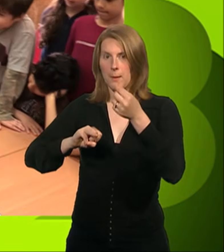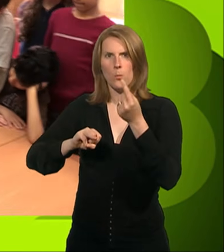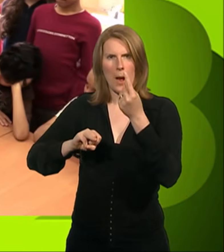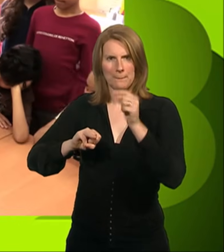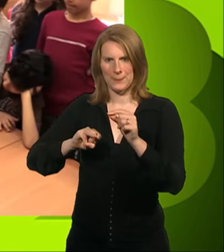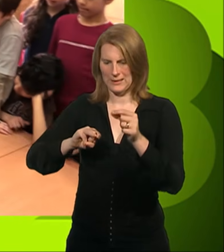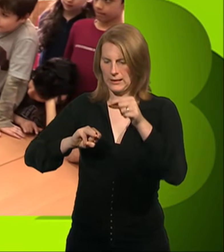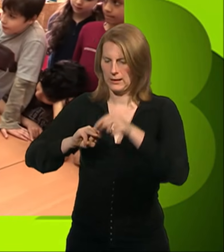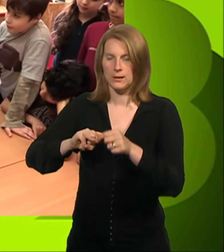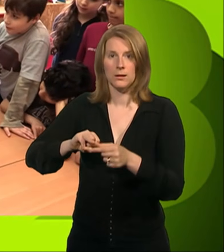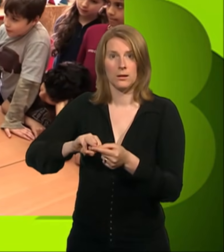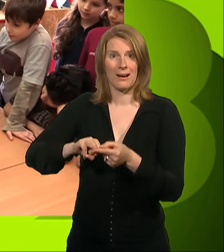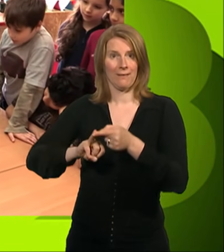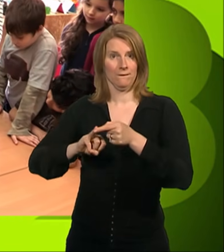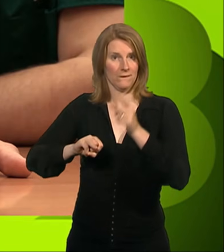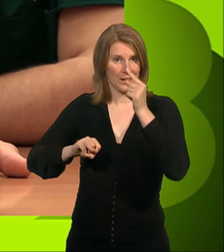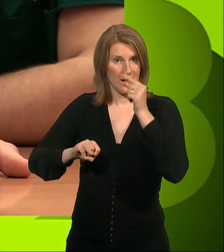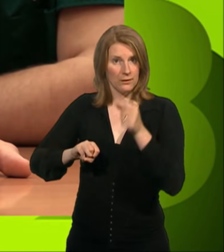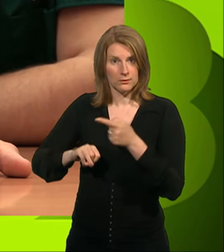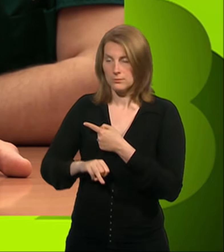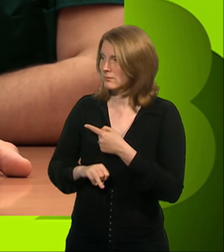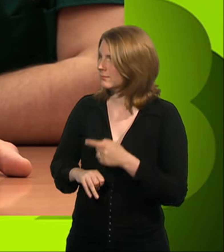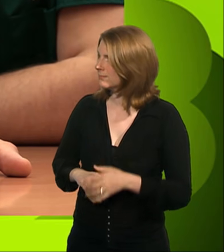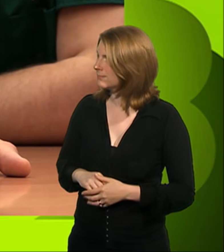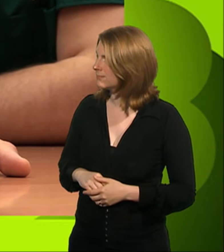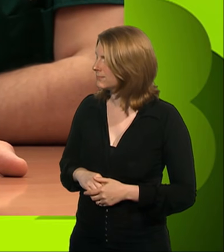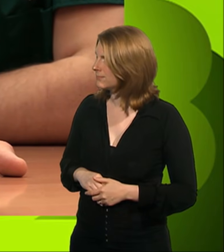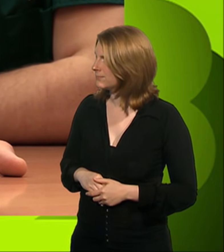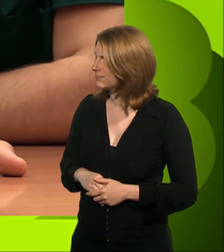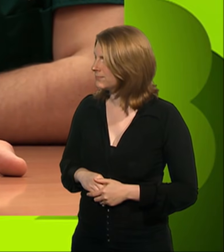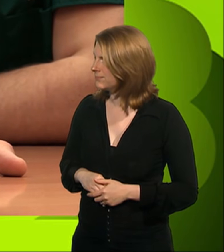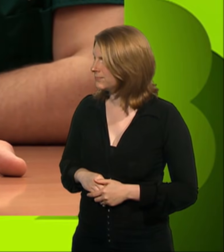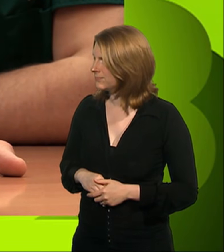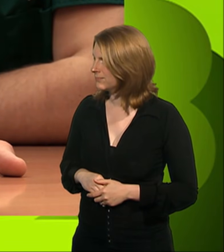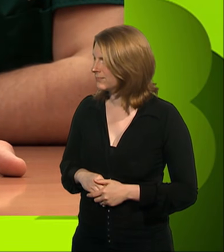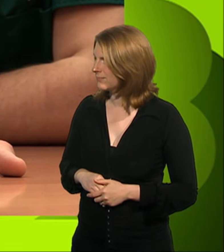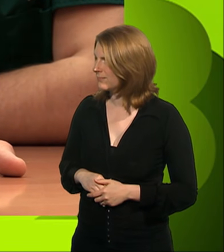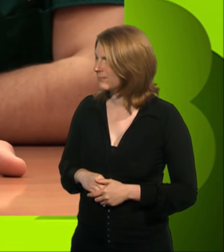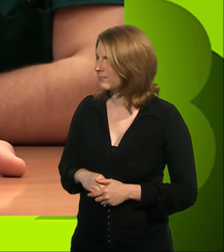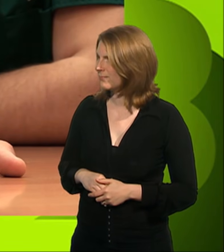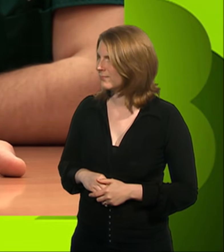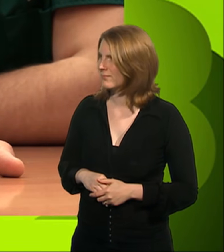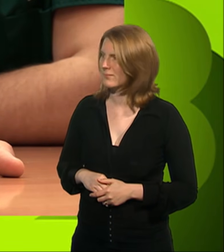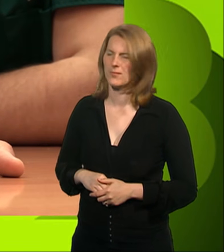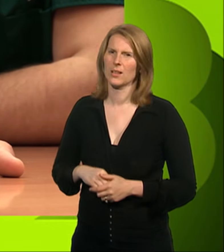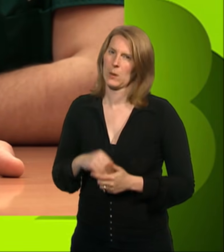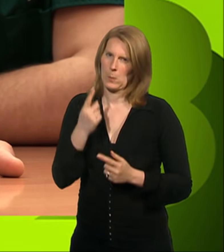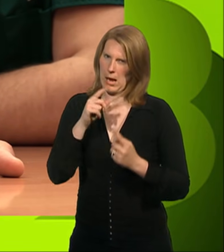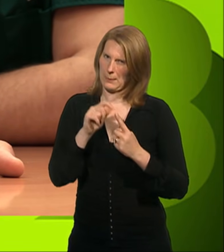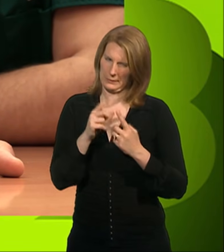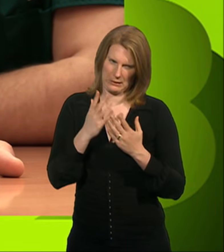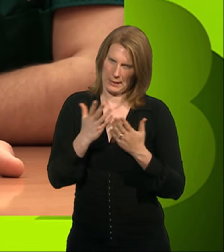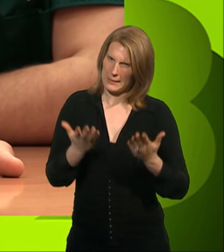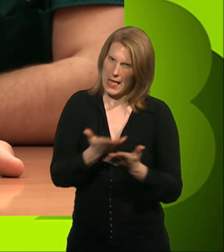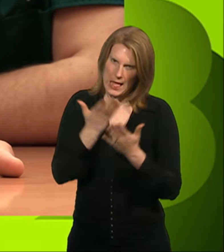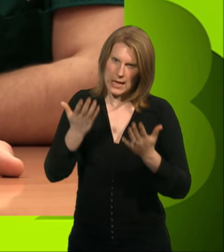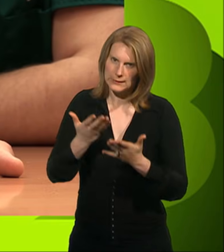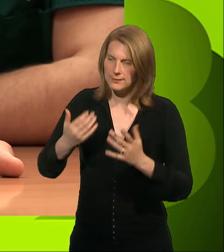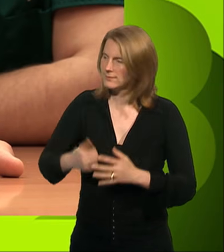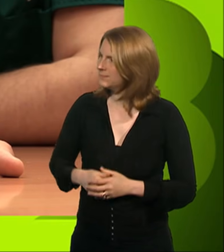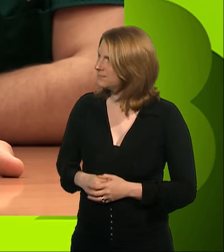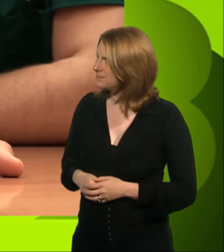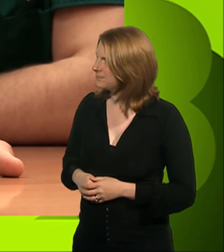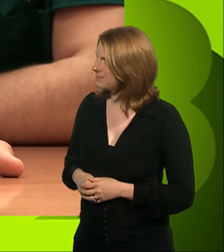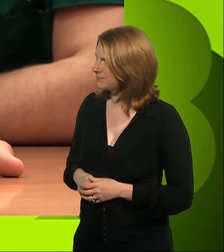finger, you can keep it. Ooh. Yes. Now I'm going to place the very light, normal penny on your finger. Easy. And we're going